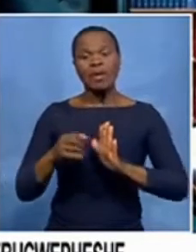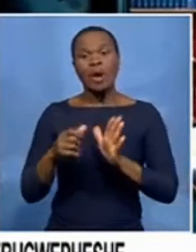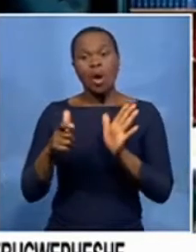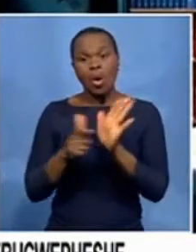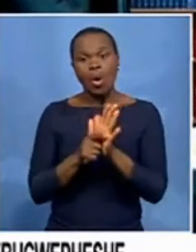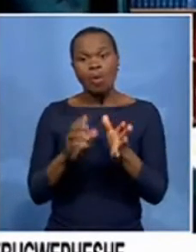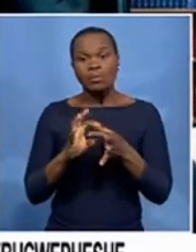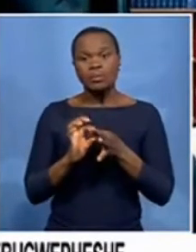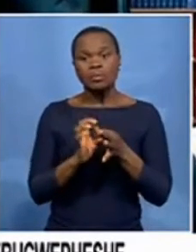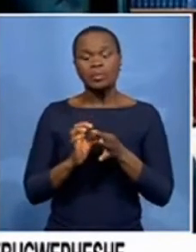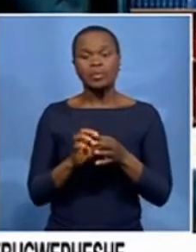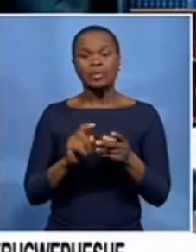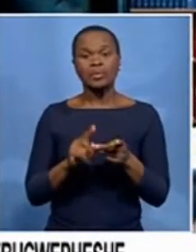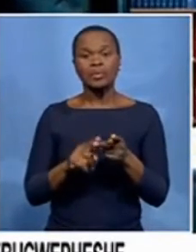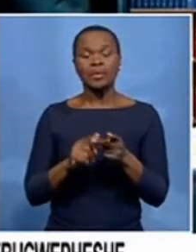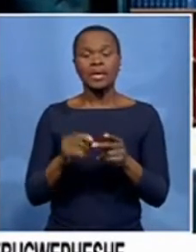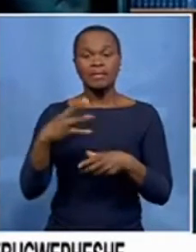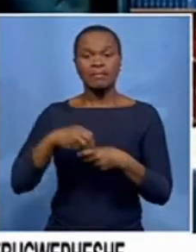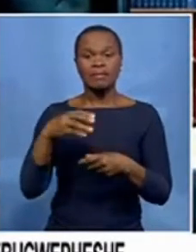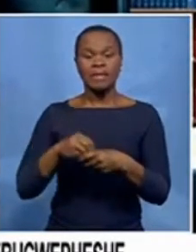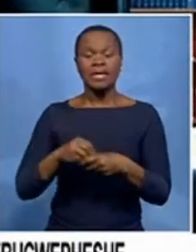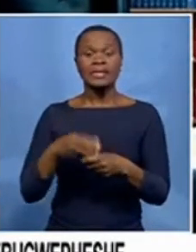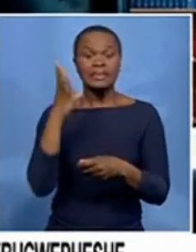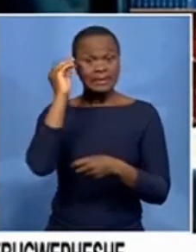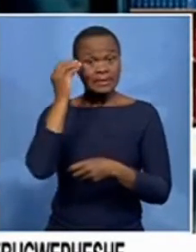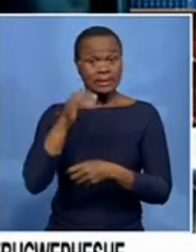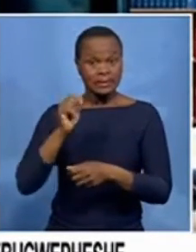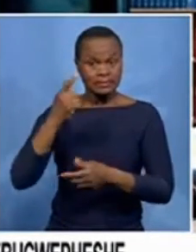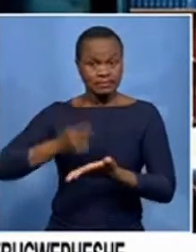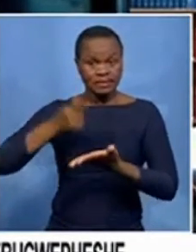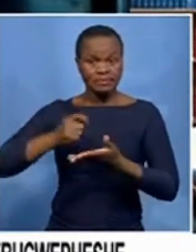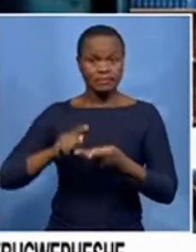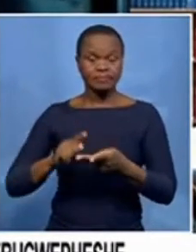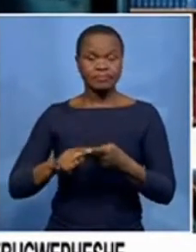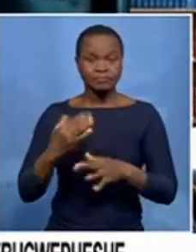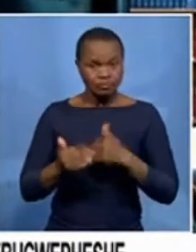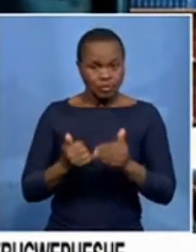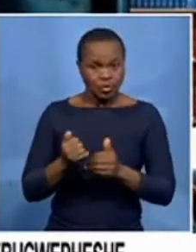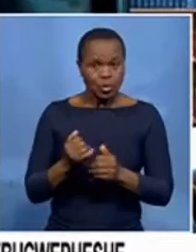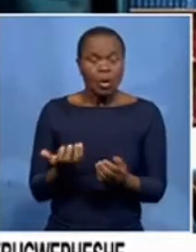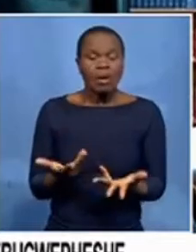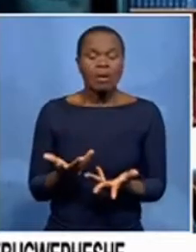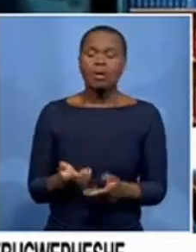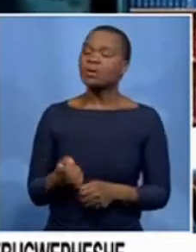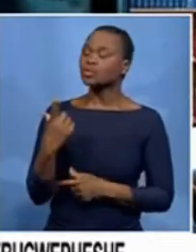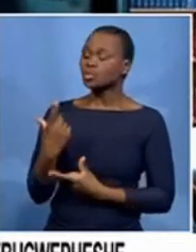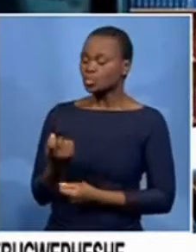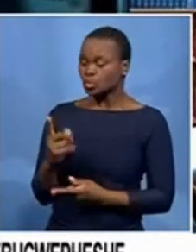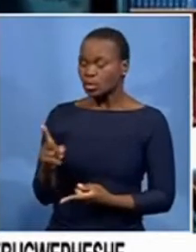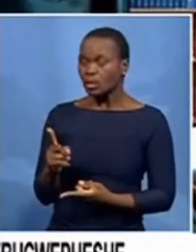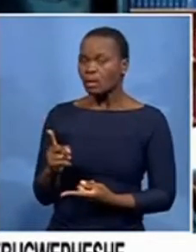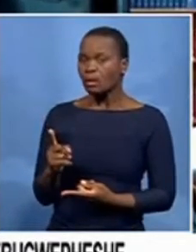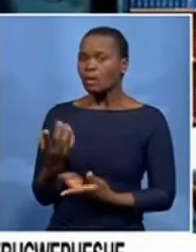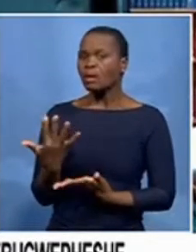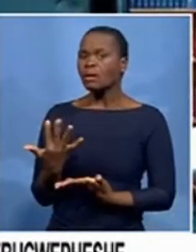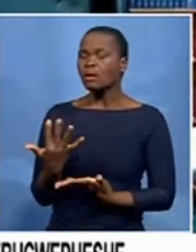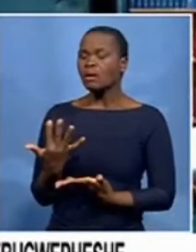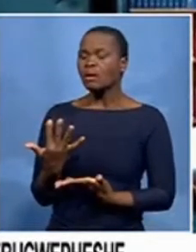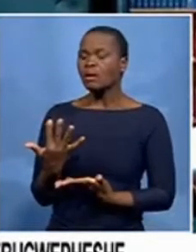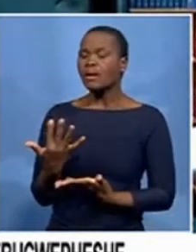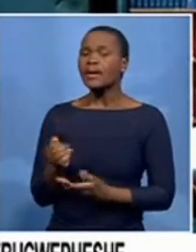into account the interests of justice. Your Lordship pointed to this own process. So you do have inherent power, but